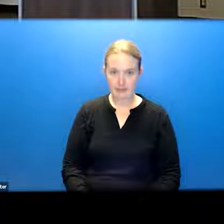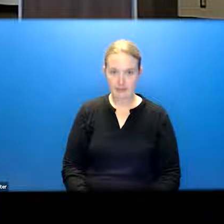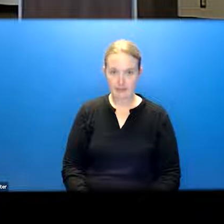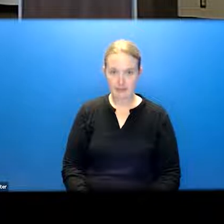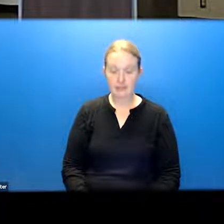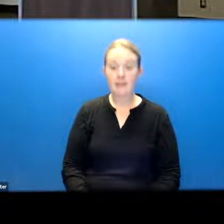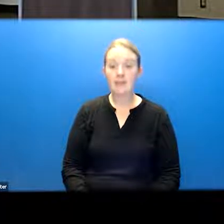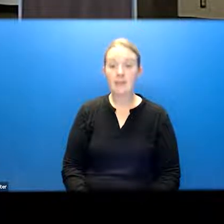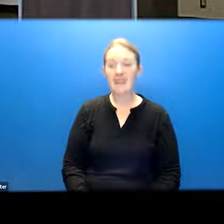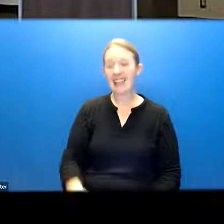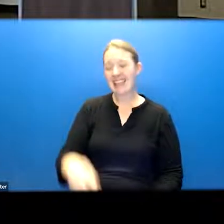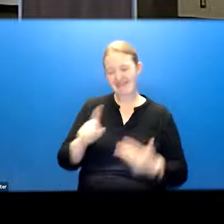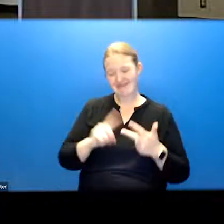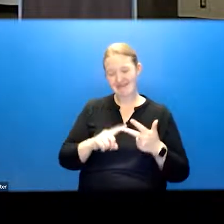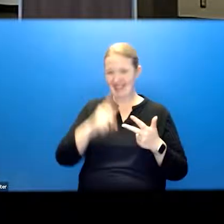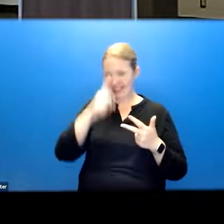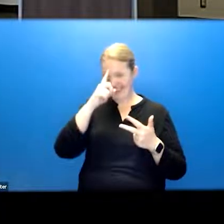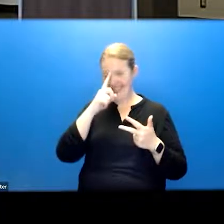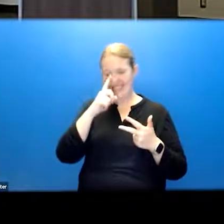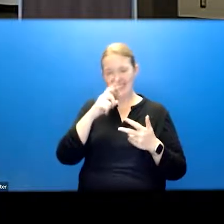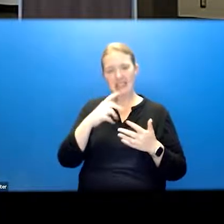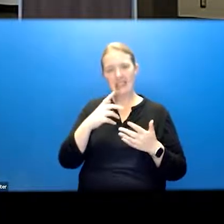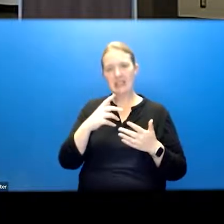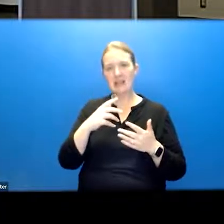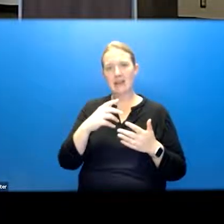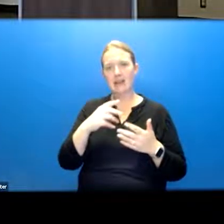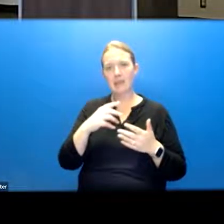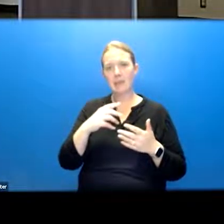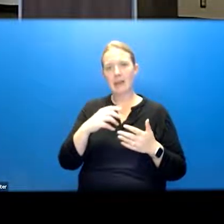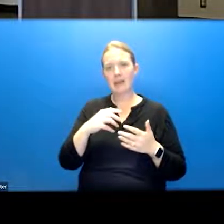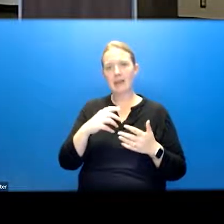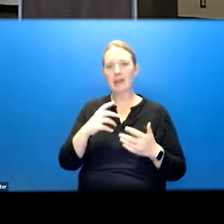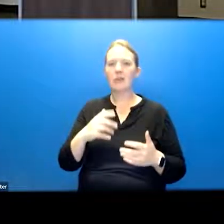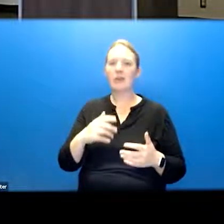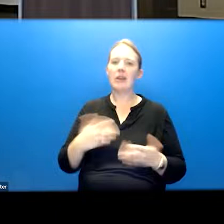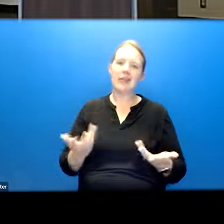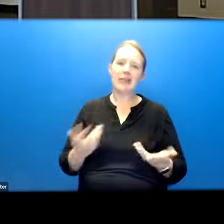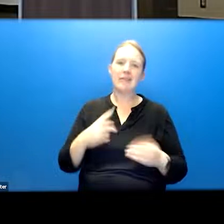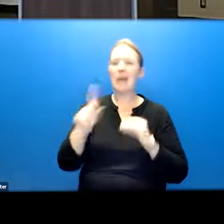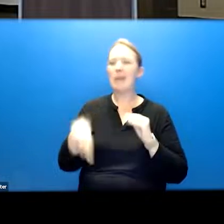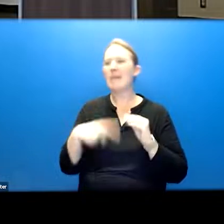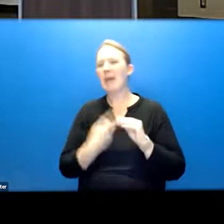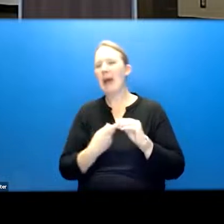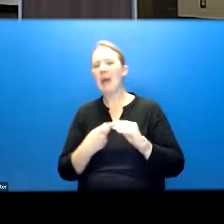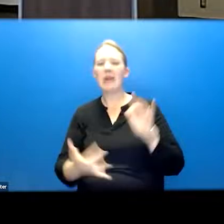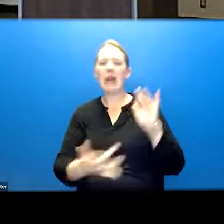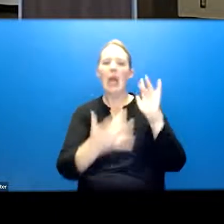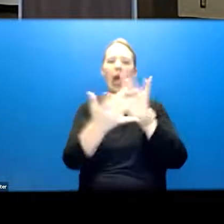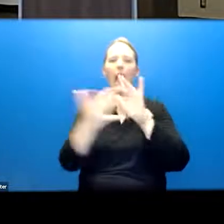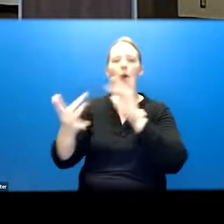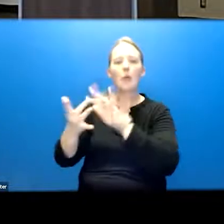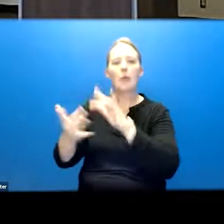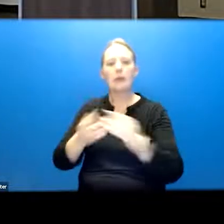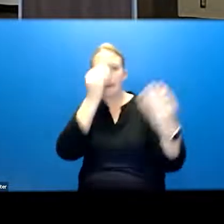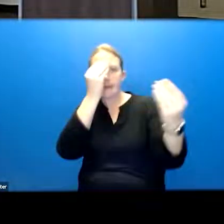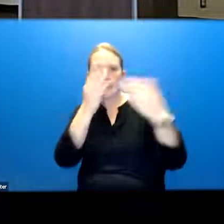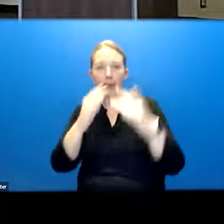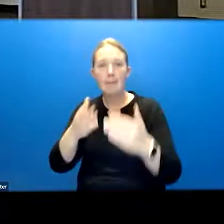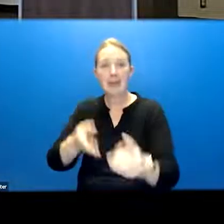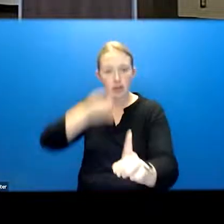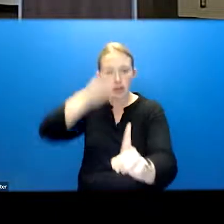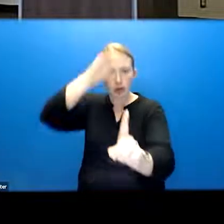This, I think, is more about thinking about outreach and targeted outreach. Outreach where we're thinking